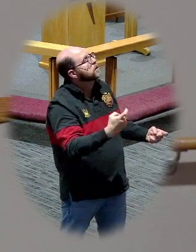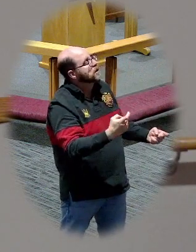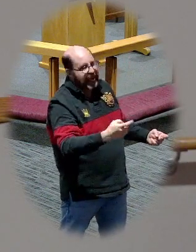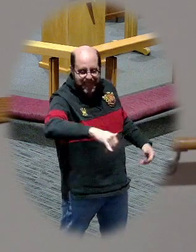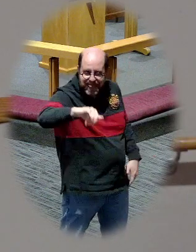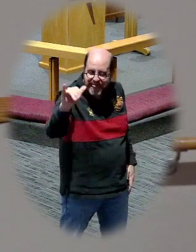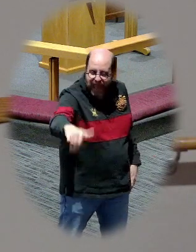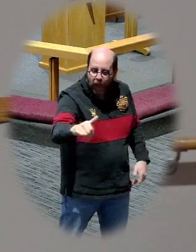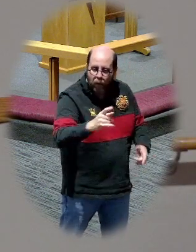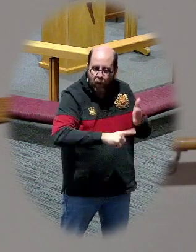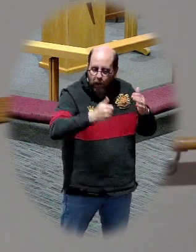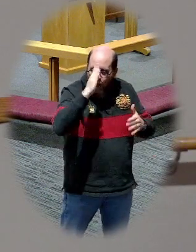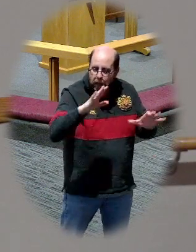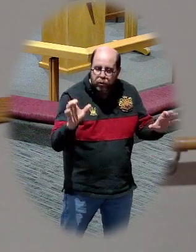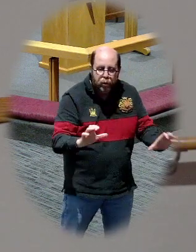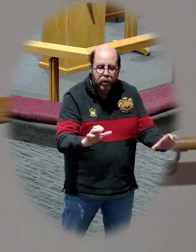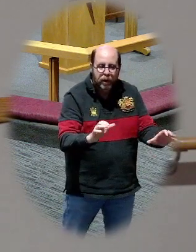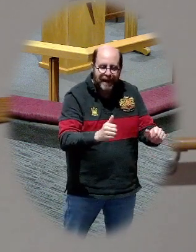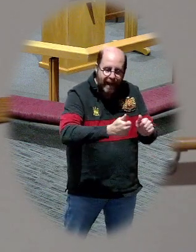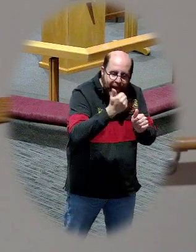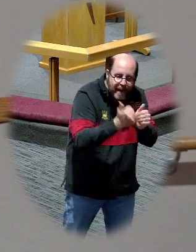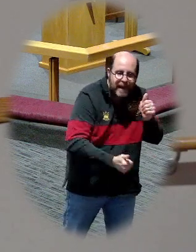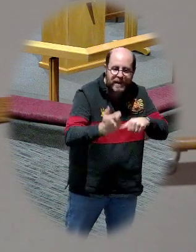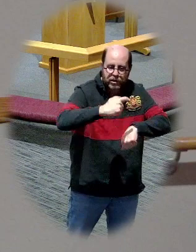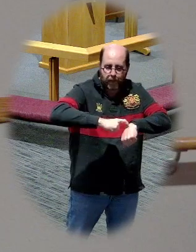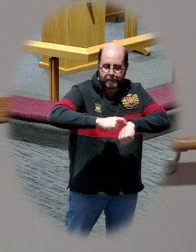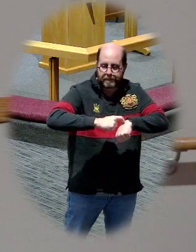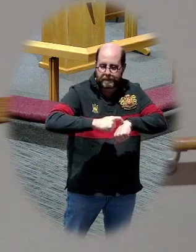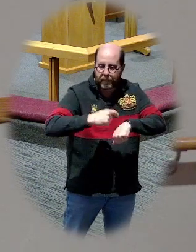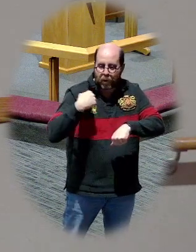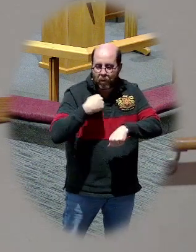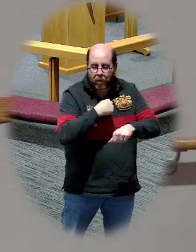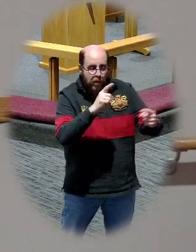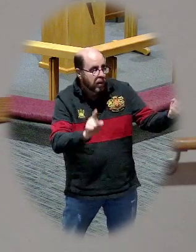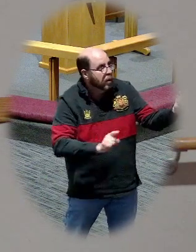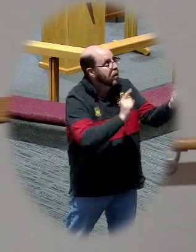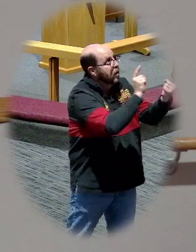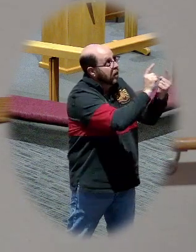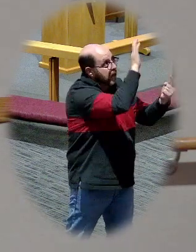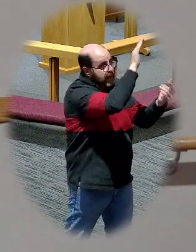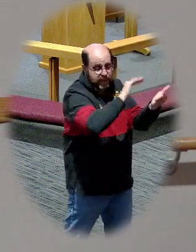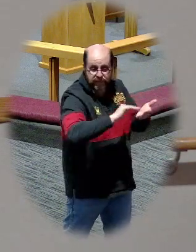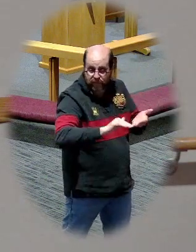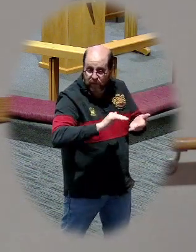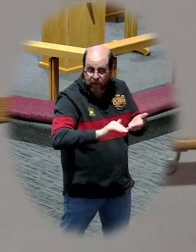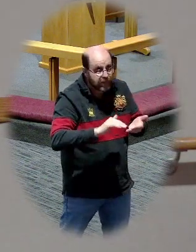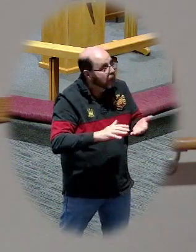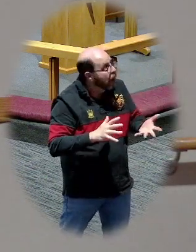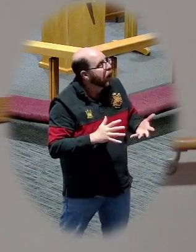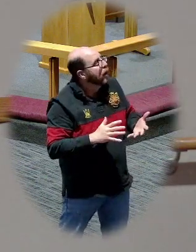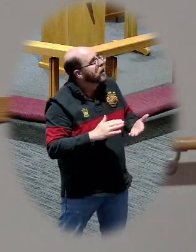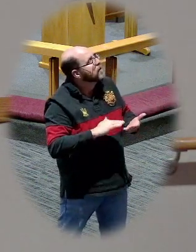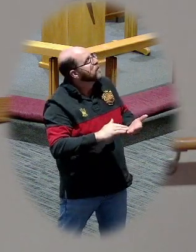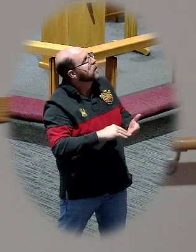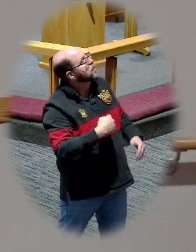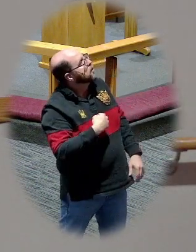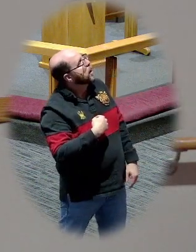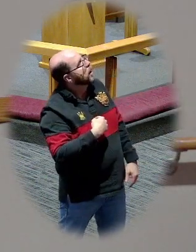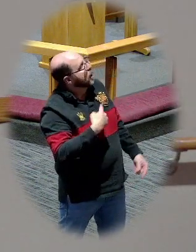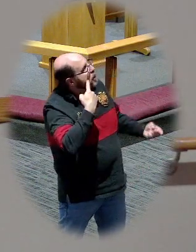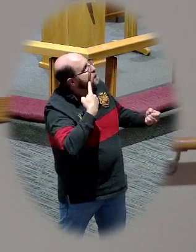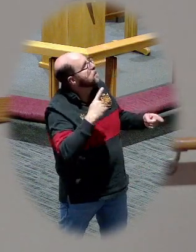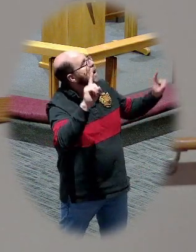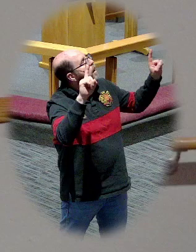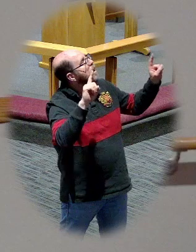That's what God is doing every single time we encounter the forgiveness of our sins. That's what God is accomplishing